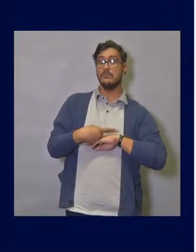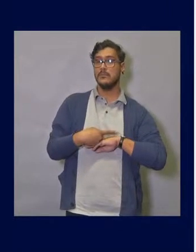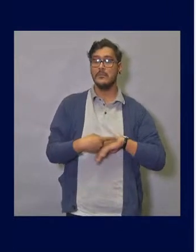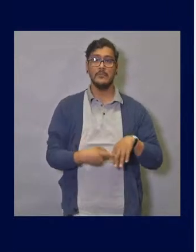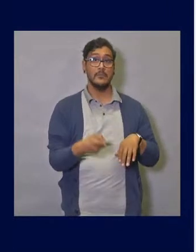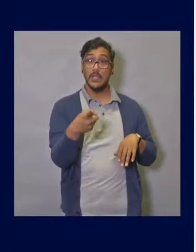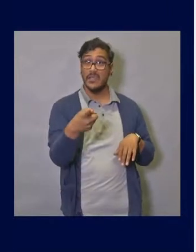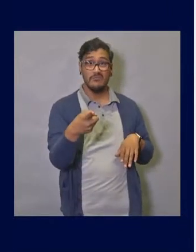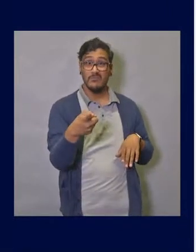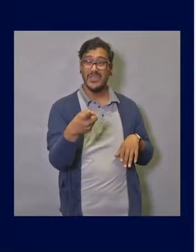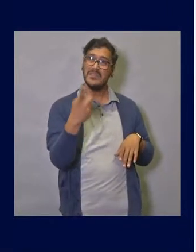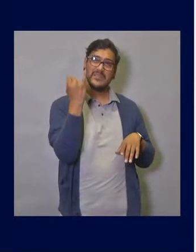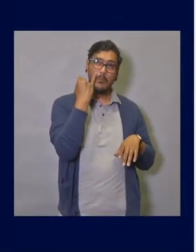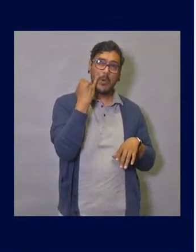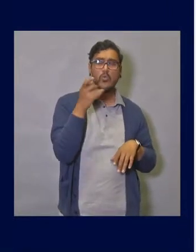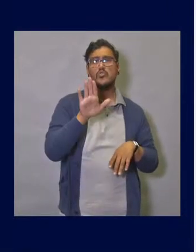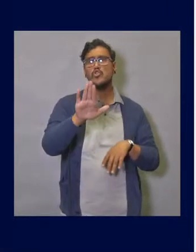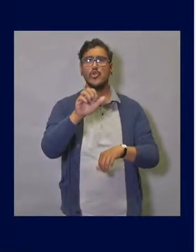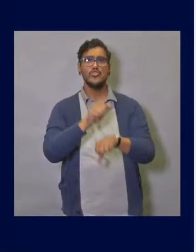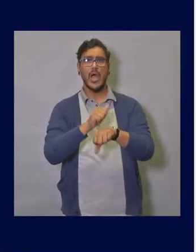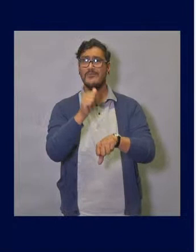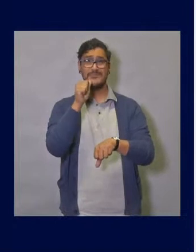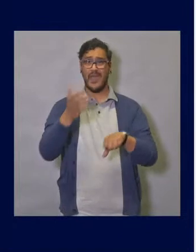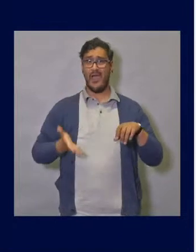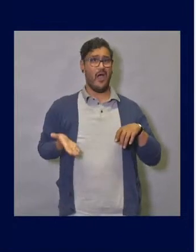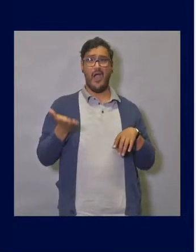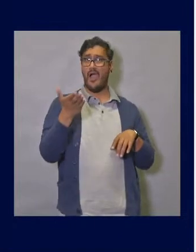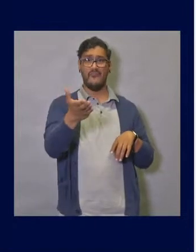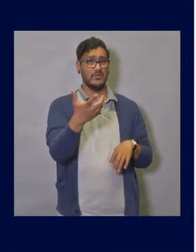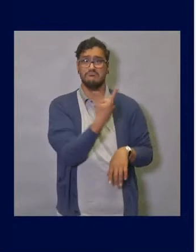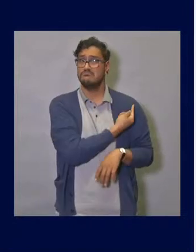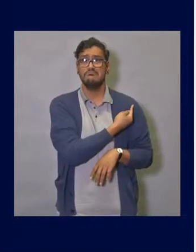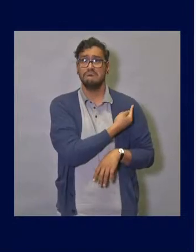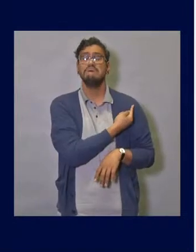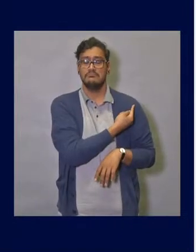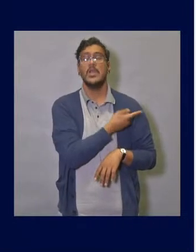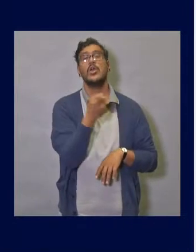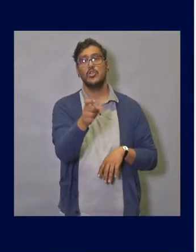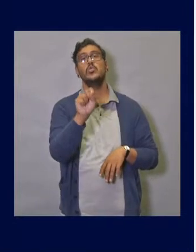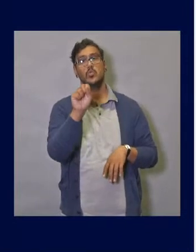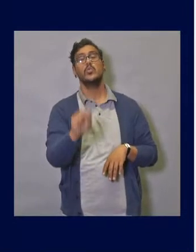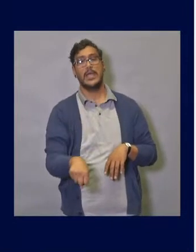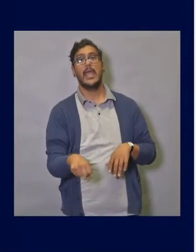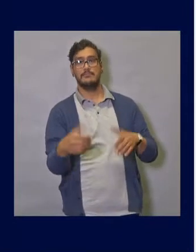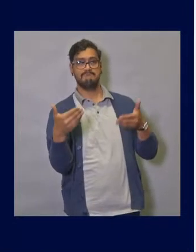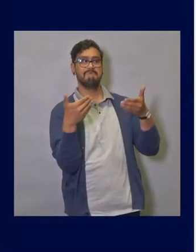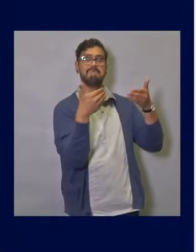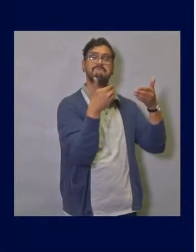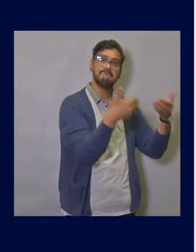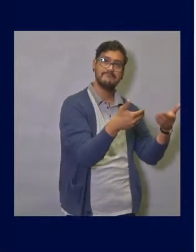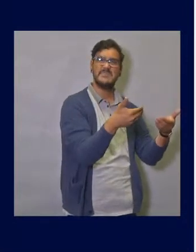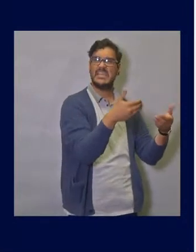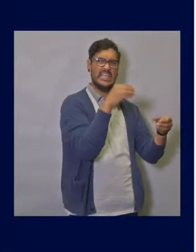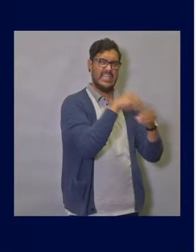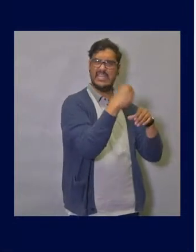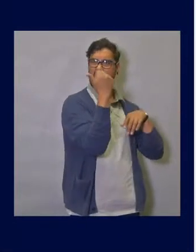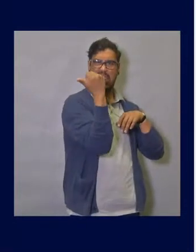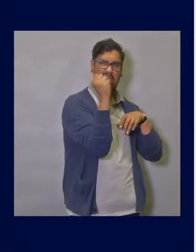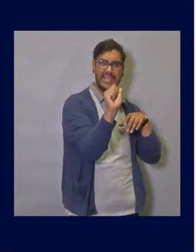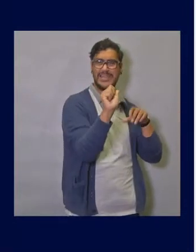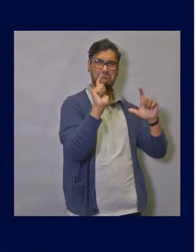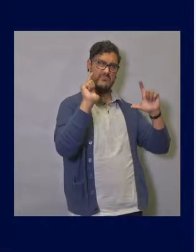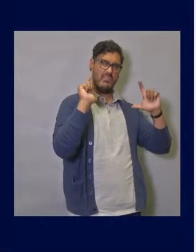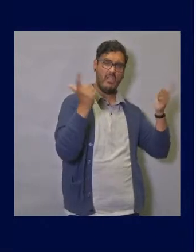that's providing vaccinations through their on-site pharmacies can get vaccinated, as I noted, at any of the county and